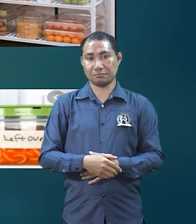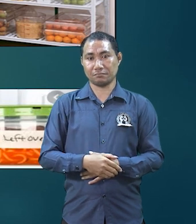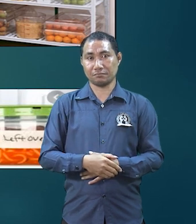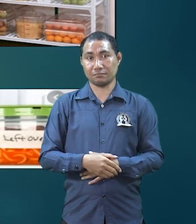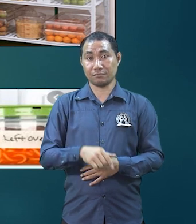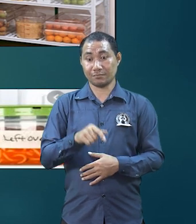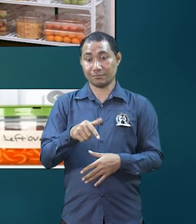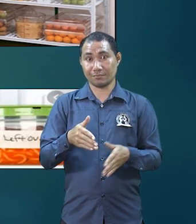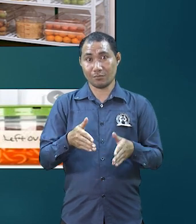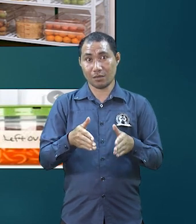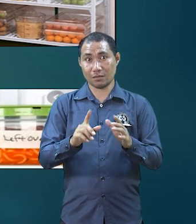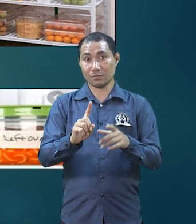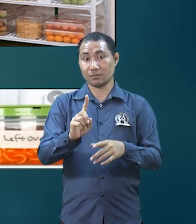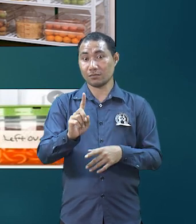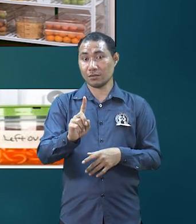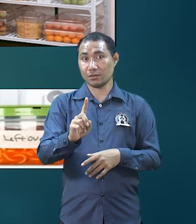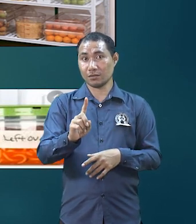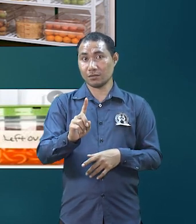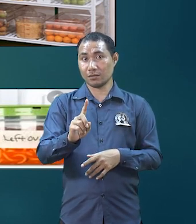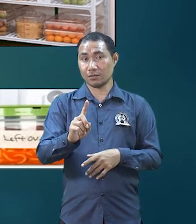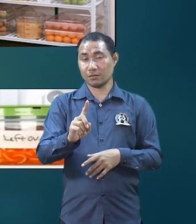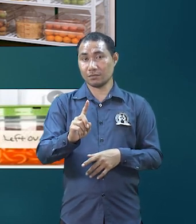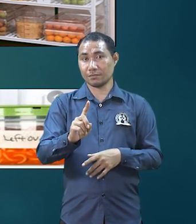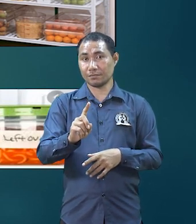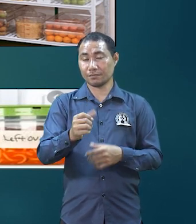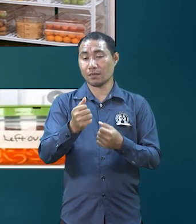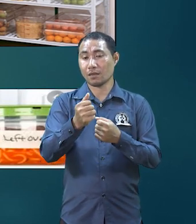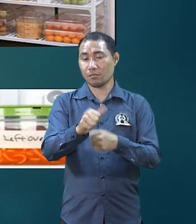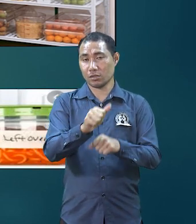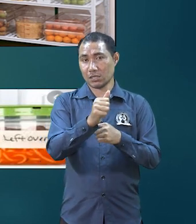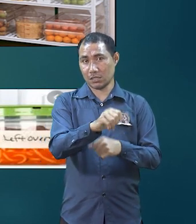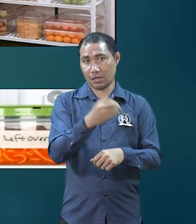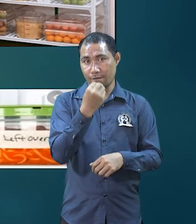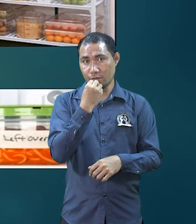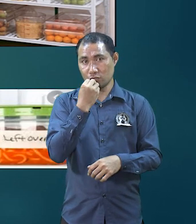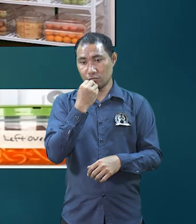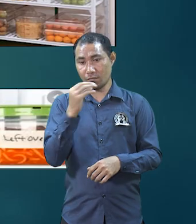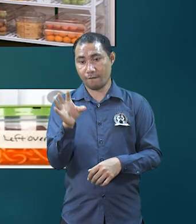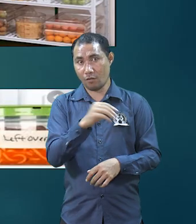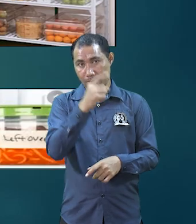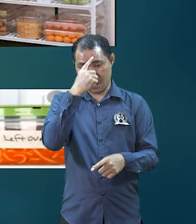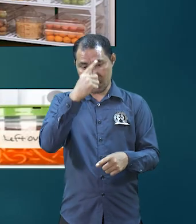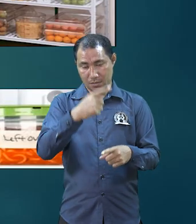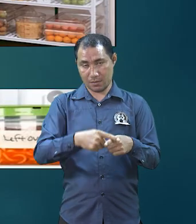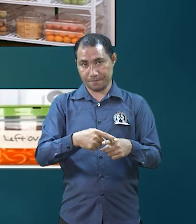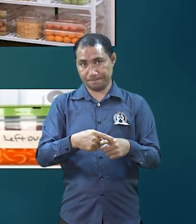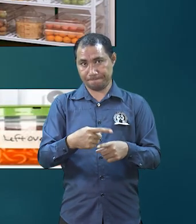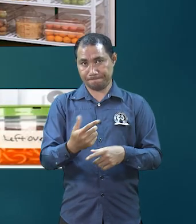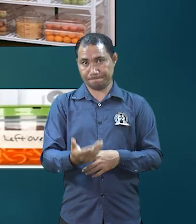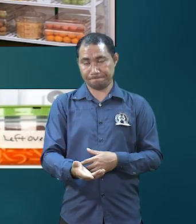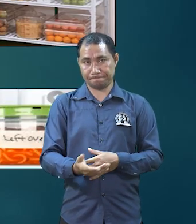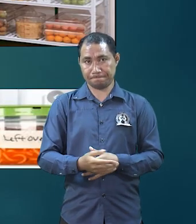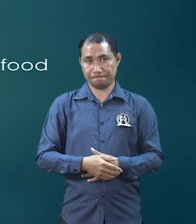in ways that prevent foodborne illness.